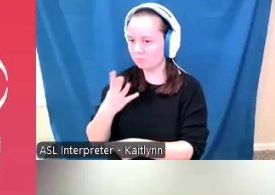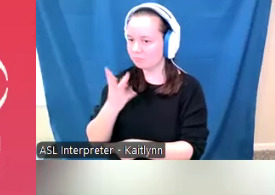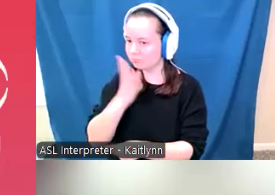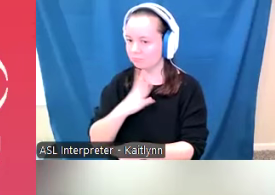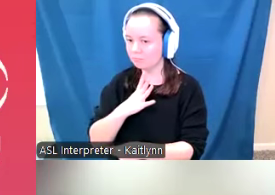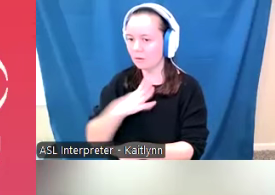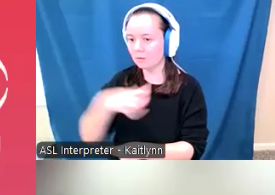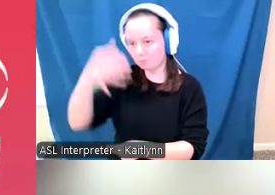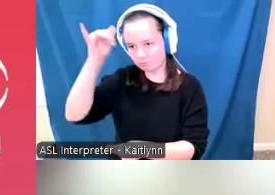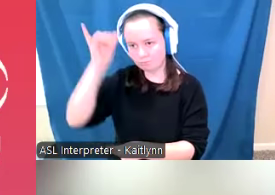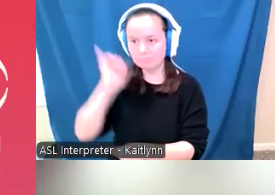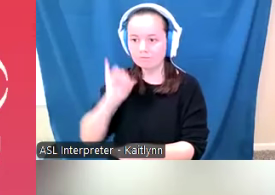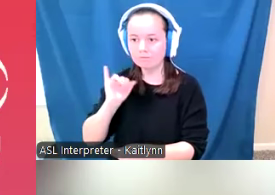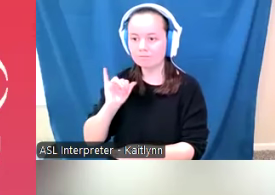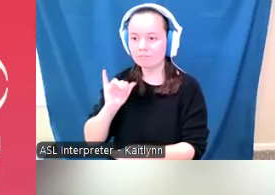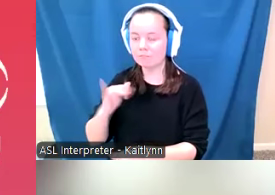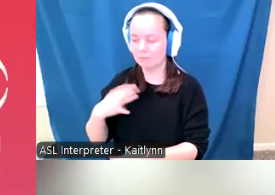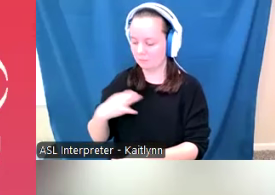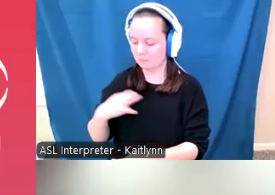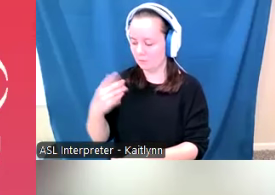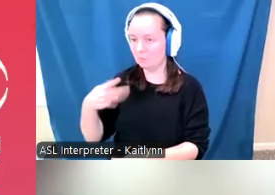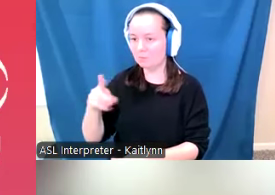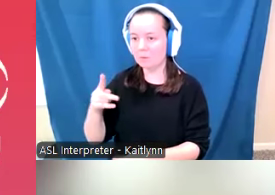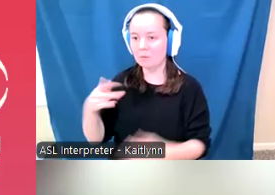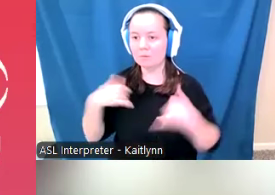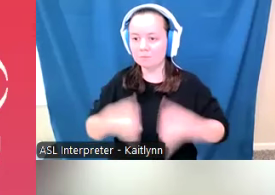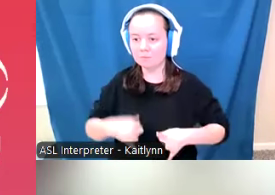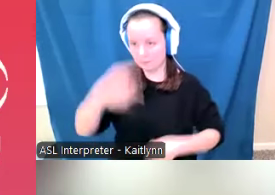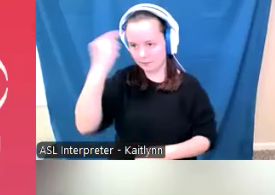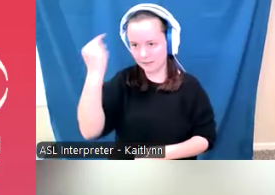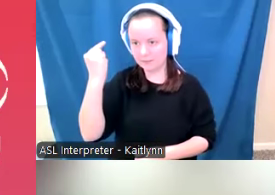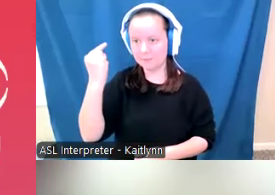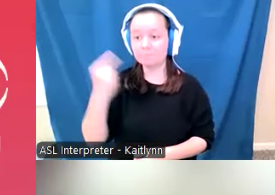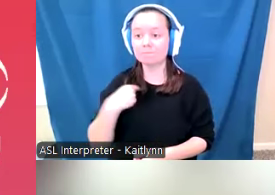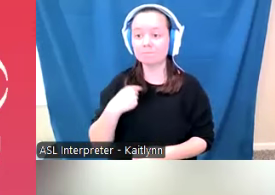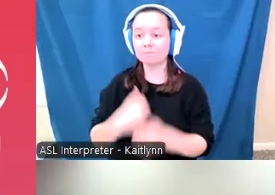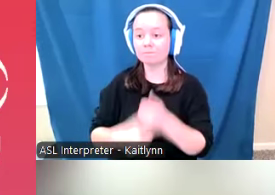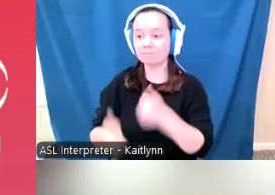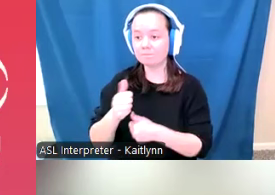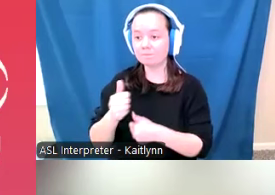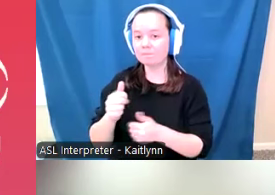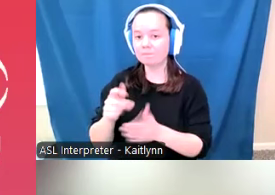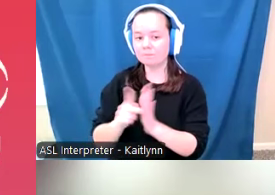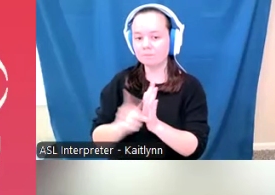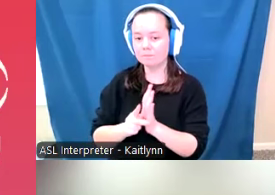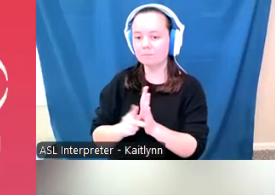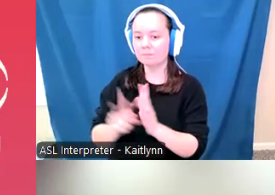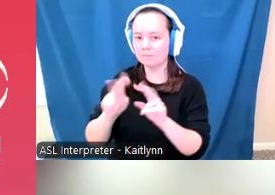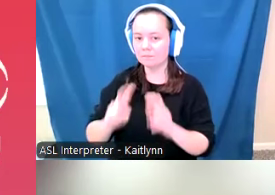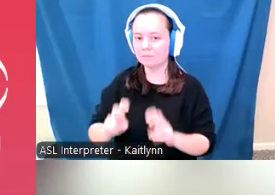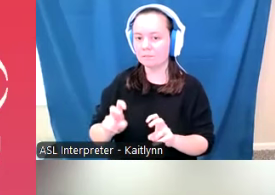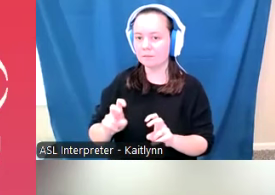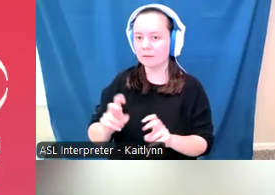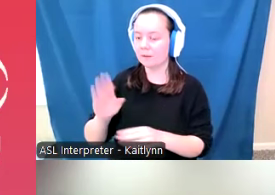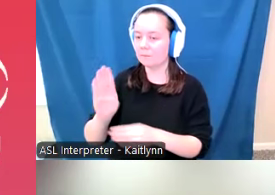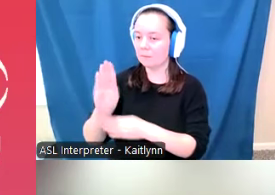wearing a purple shirt with a black blazer. I'm a senior policy analyst at the Bipartisan Policy Center.